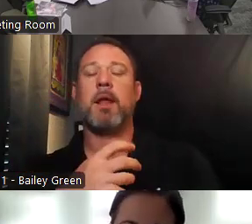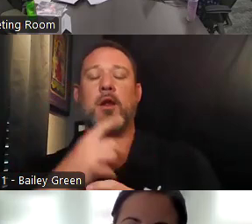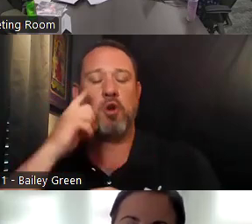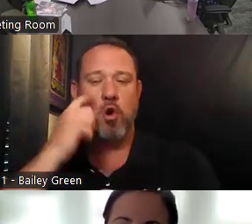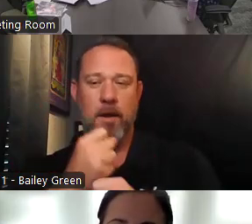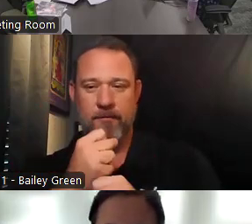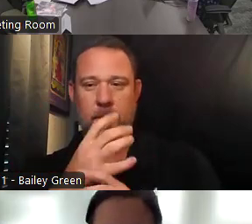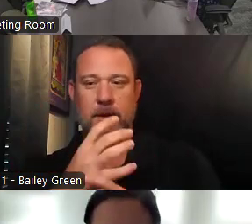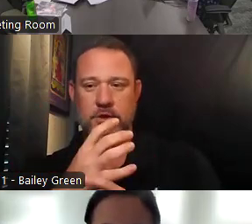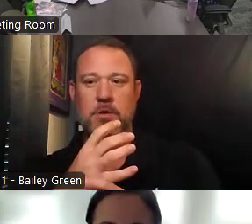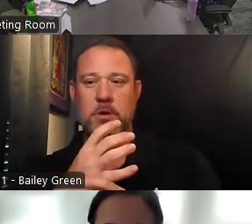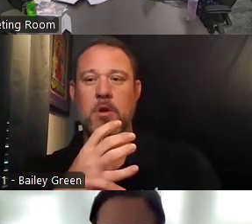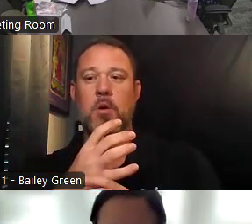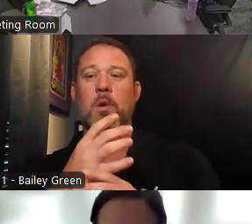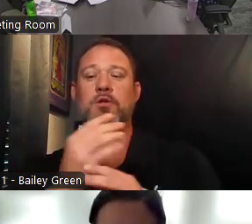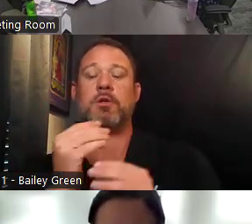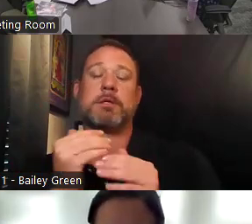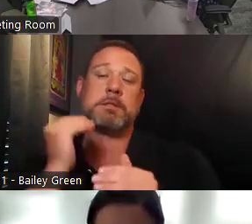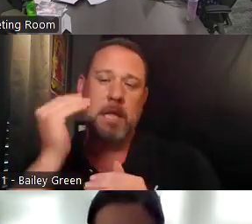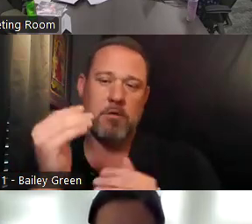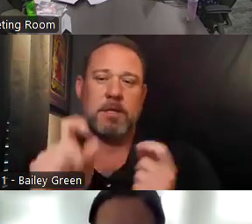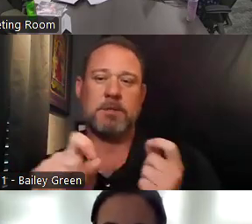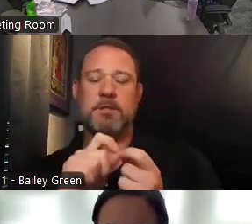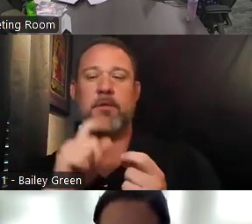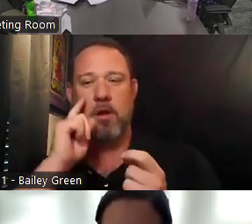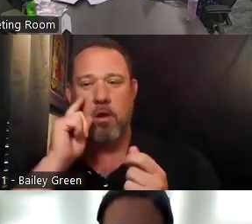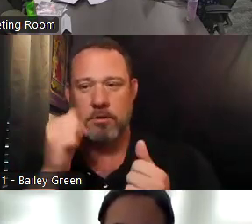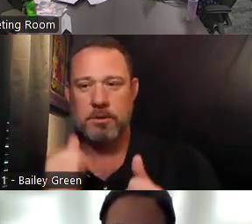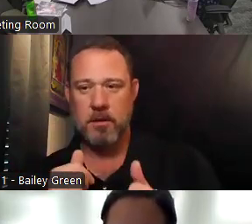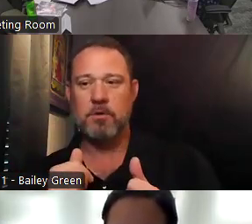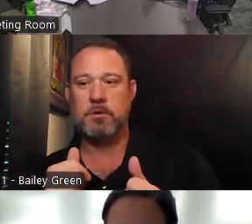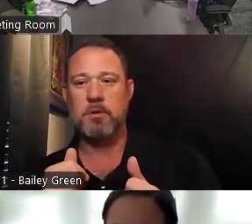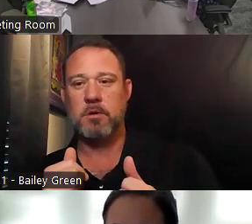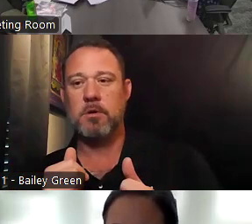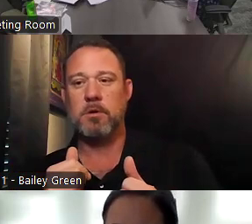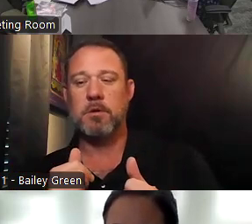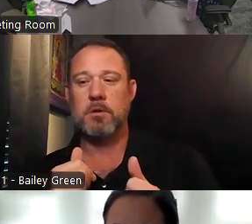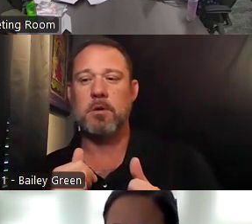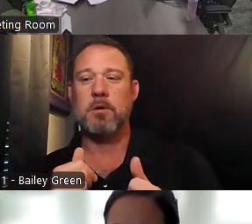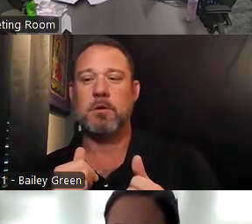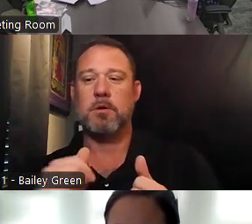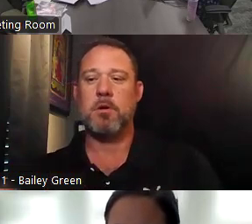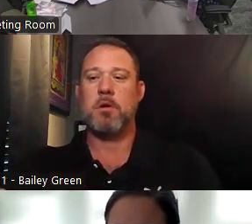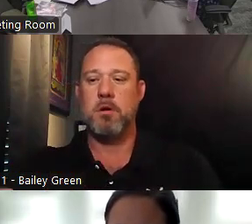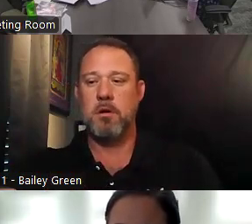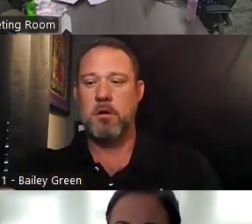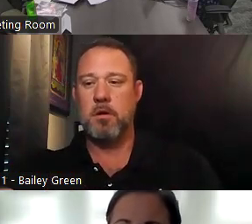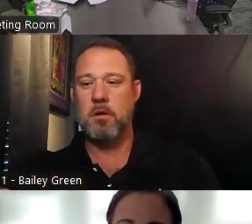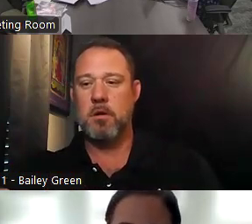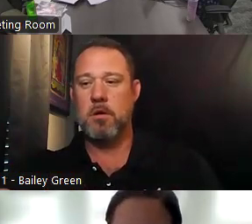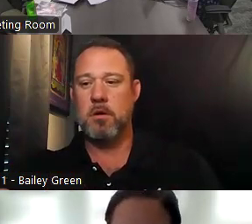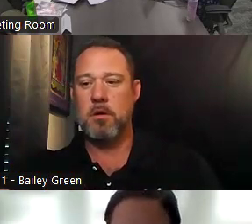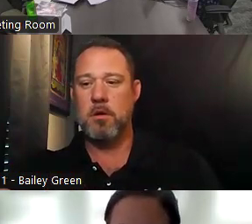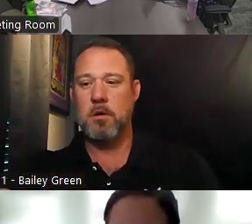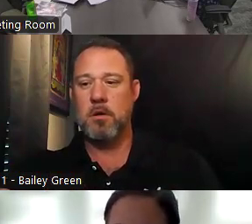neuroinflammation, which actually accelerates specifically Alzheimer's and likely all the different subtypes. We also